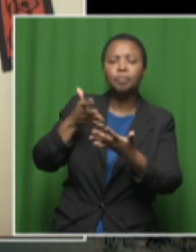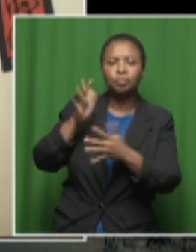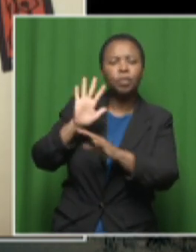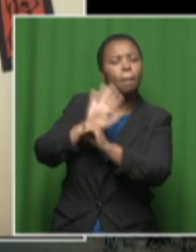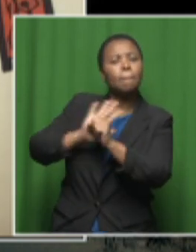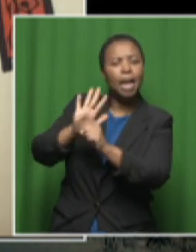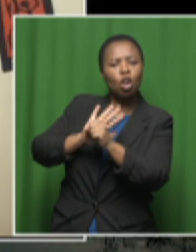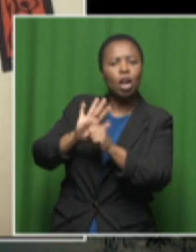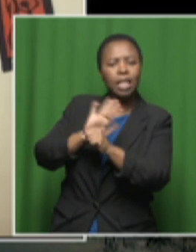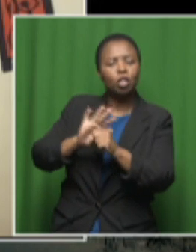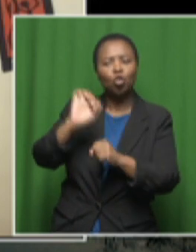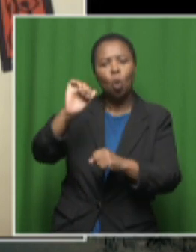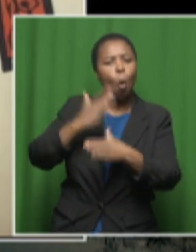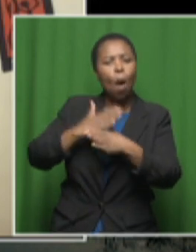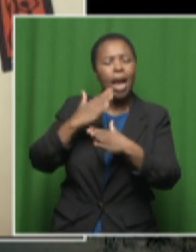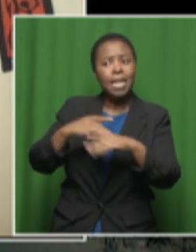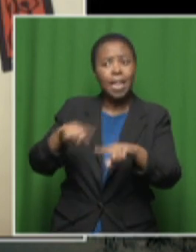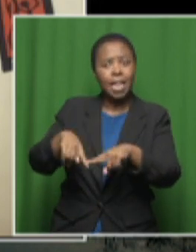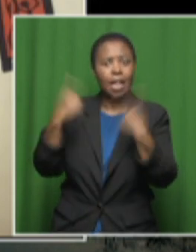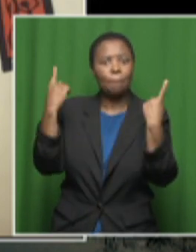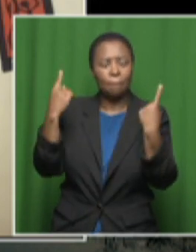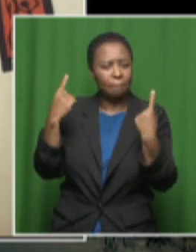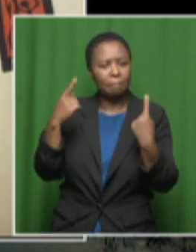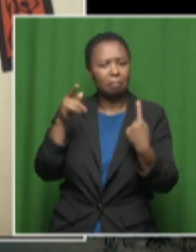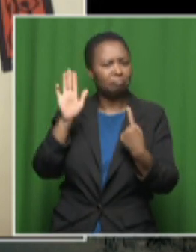makes you and your work unique.